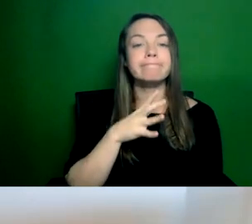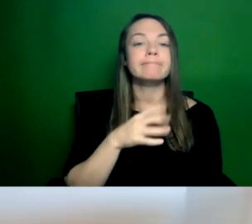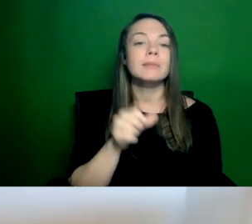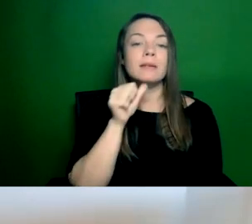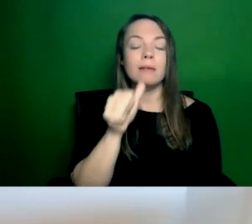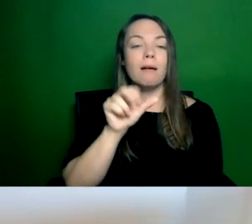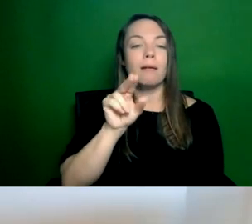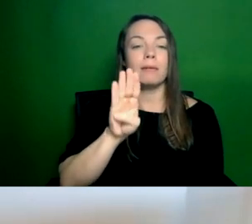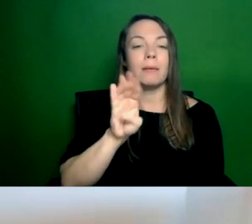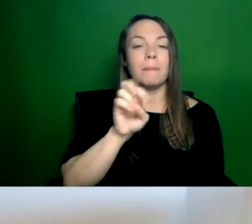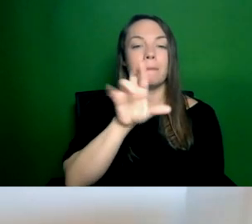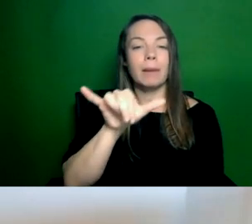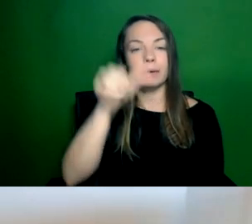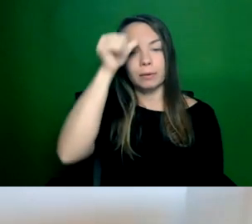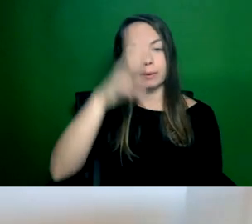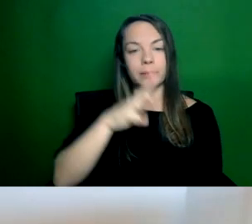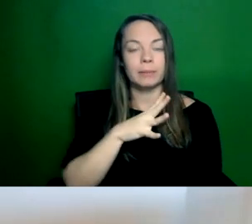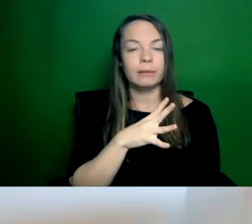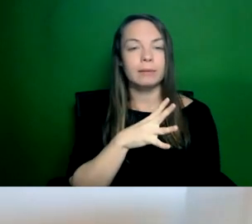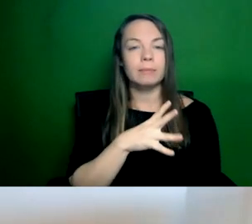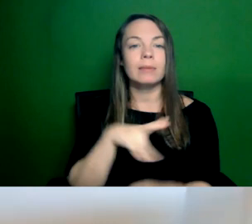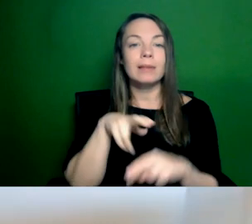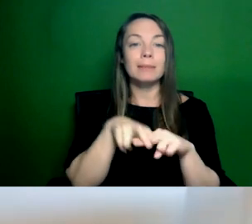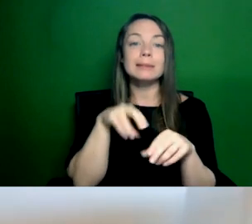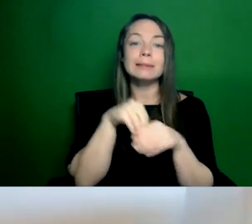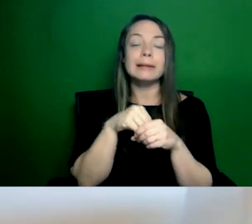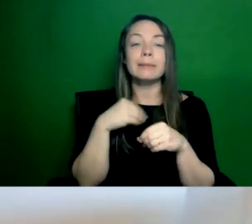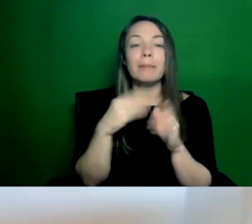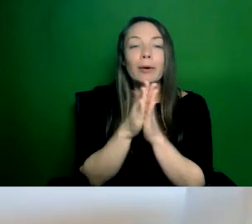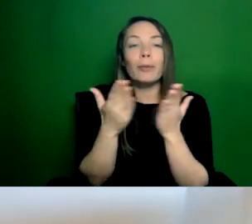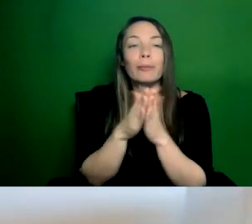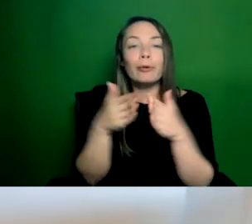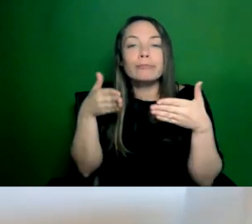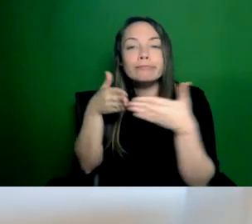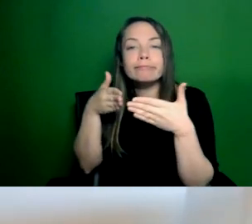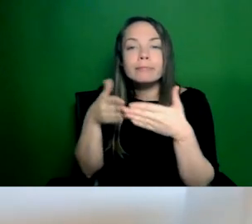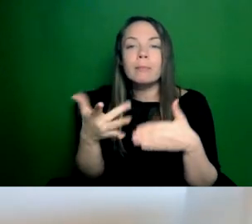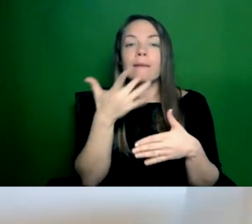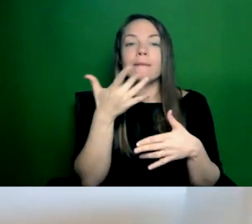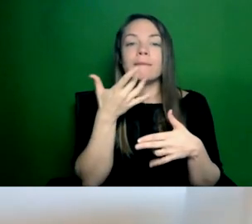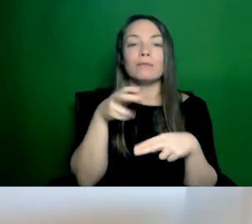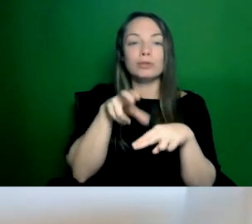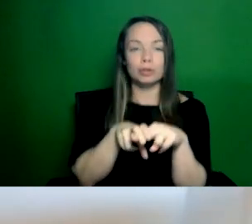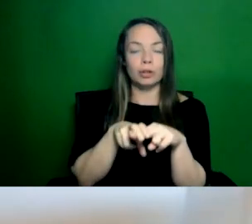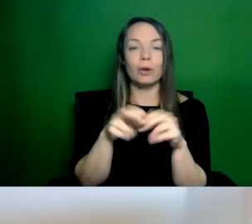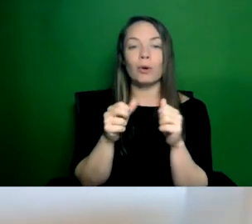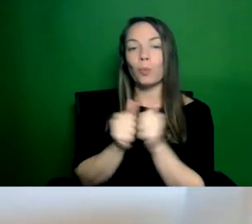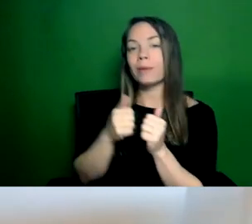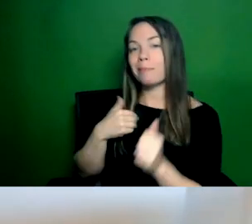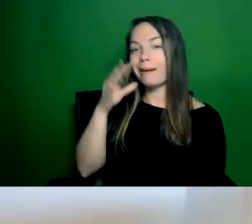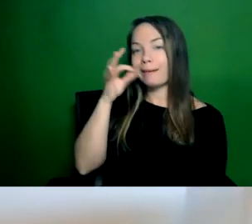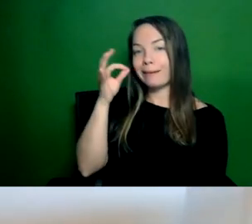am sitting in my little book nook corner in my favorite wingback chair. I am joined by my calico cat.